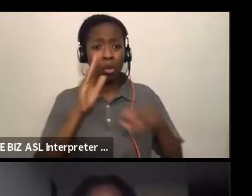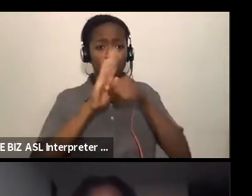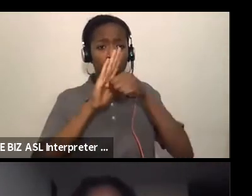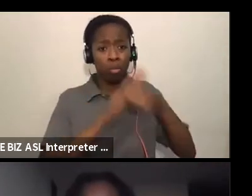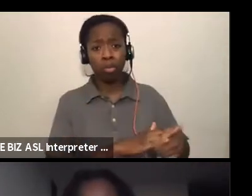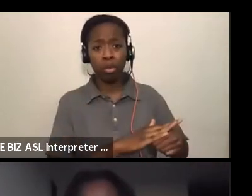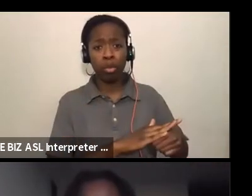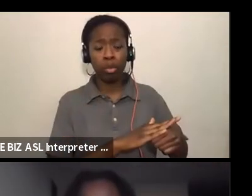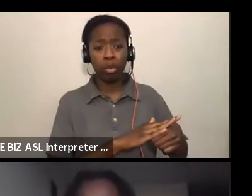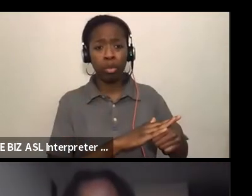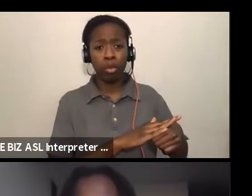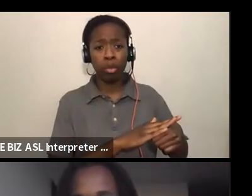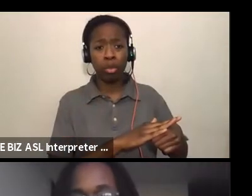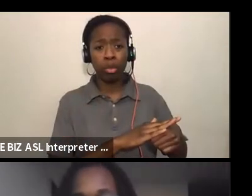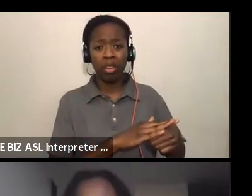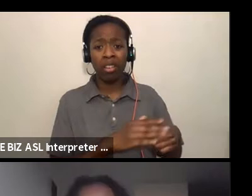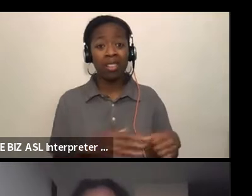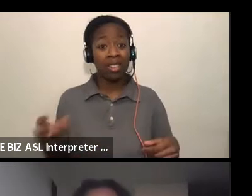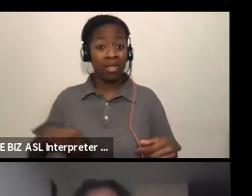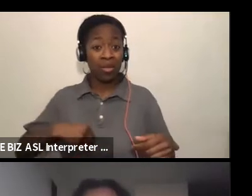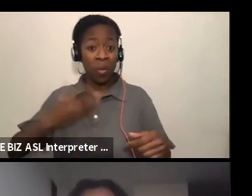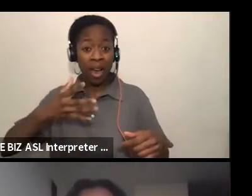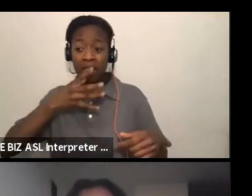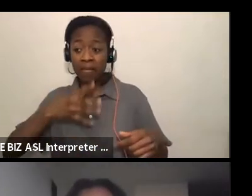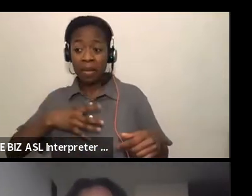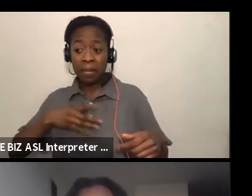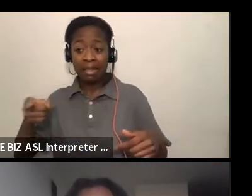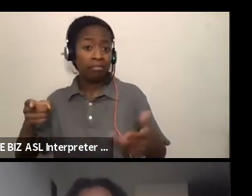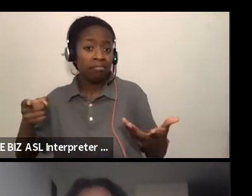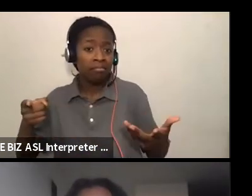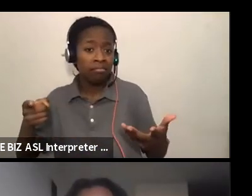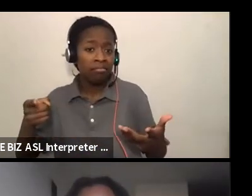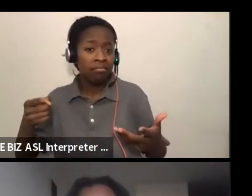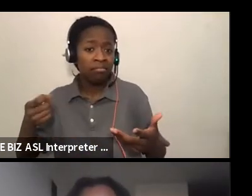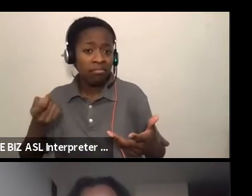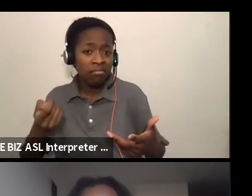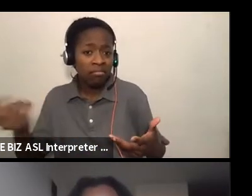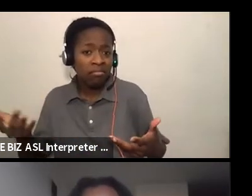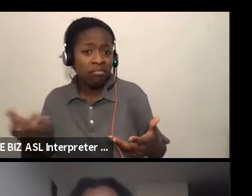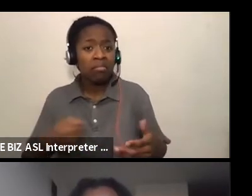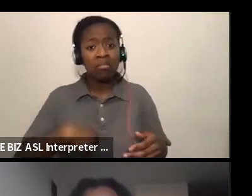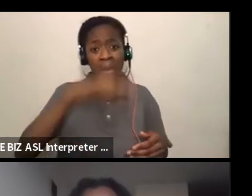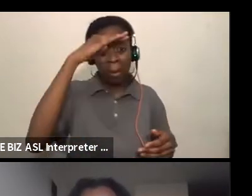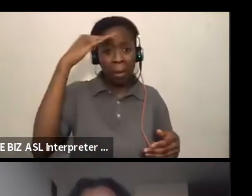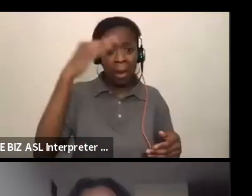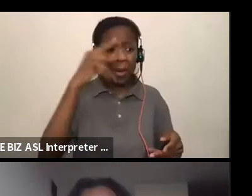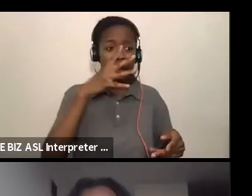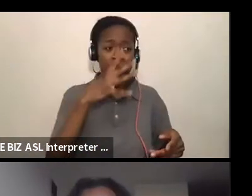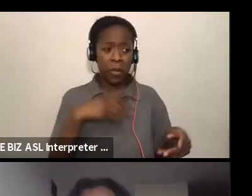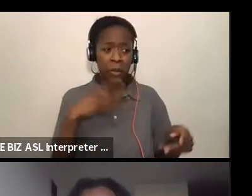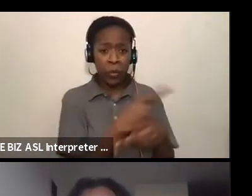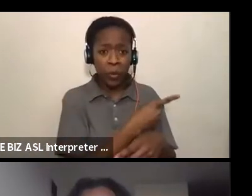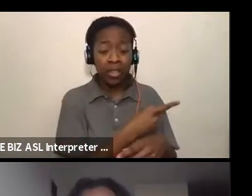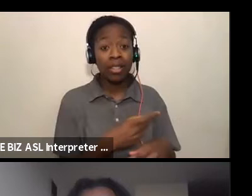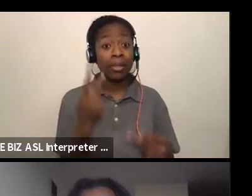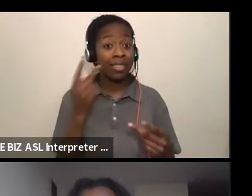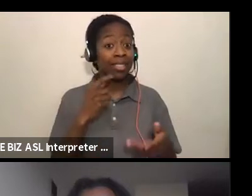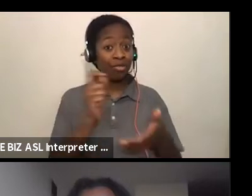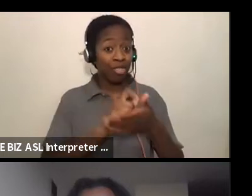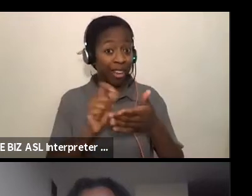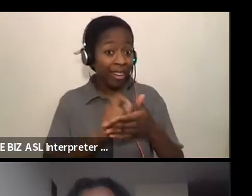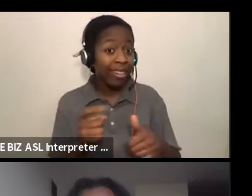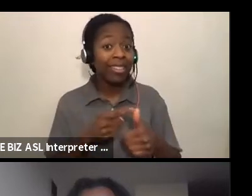well, in proportion to their our like white feminine counterparts. It's something we see with writing. It's something we see with like staging and archetypes as